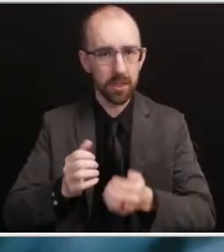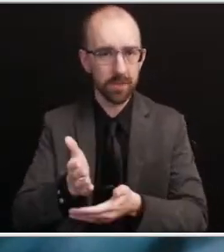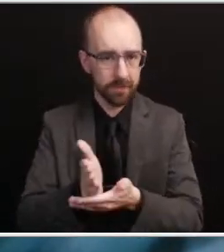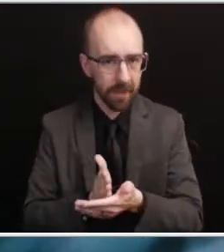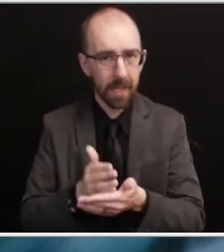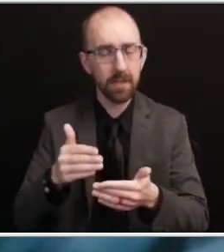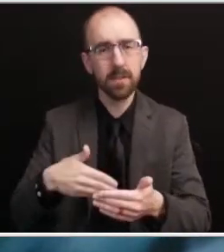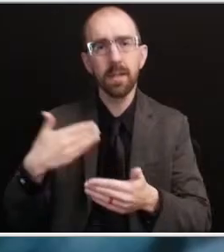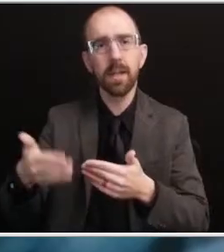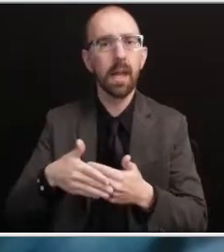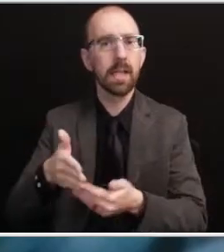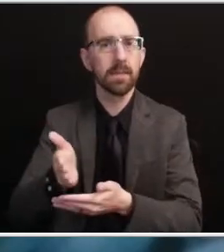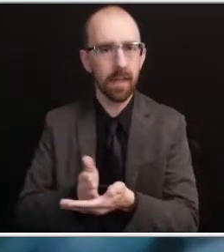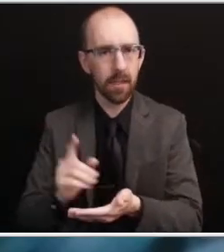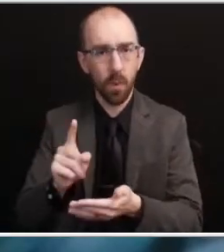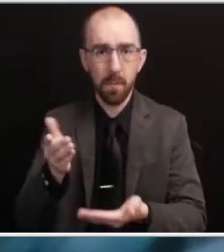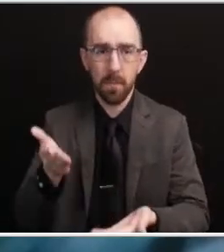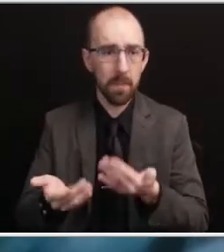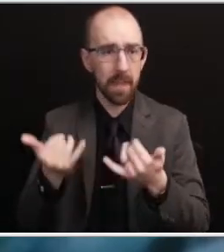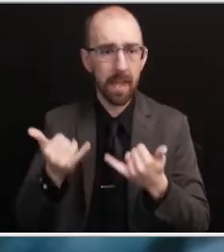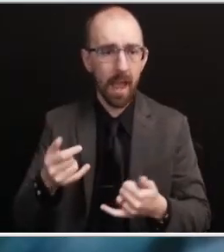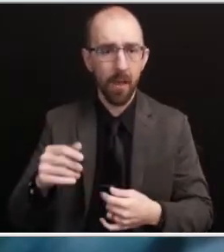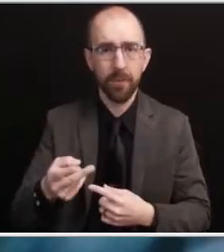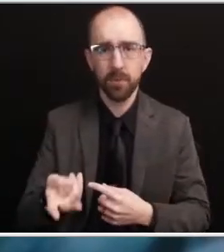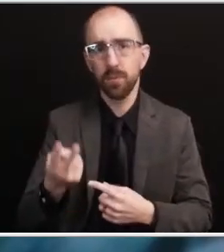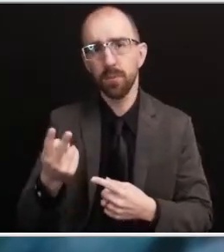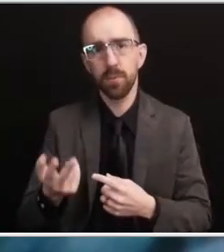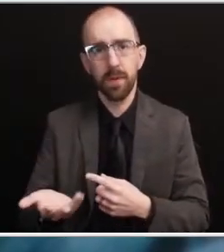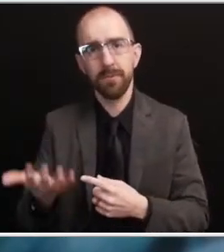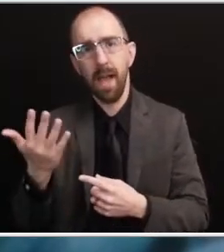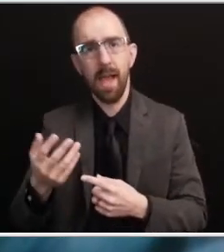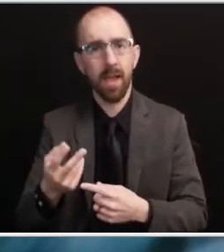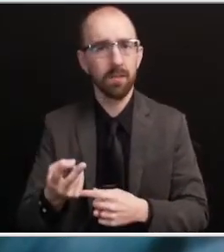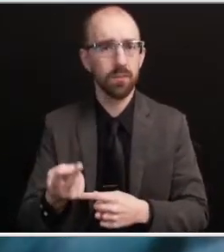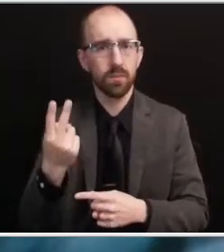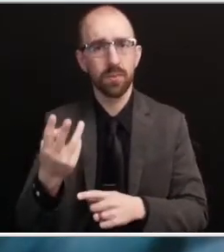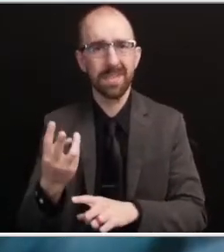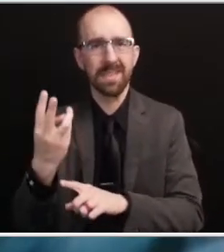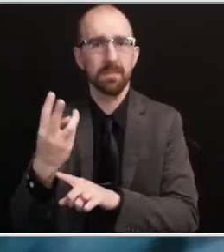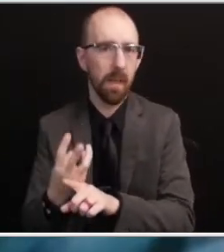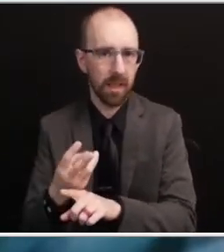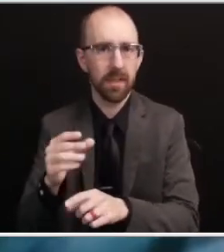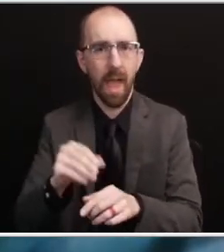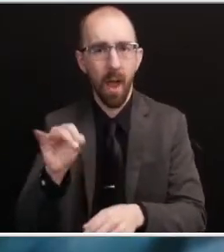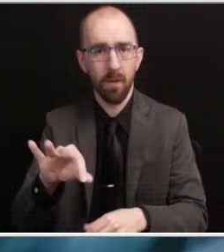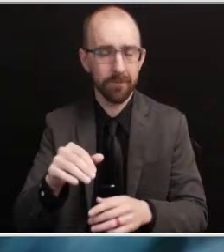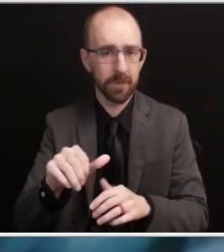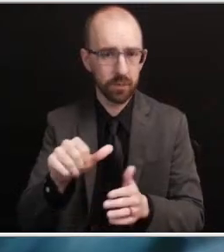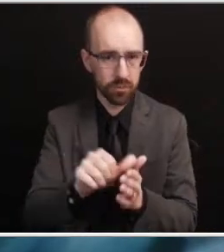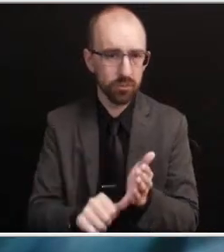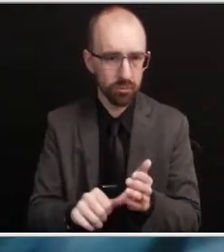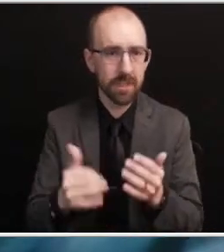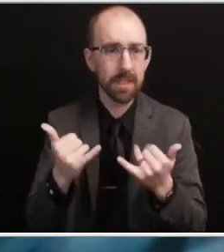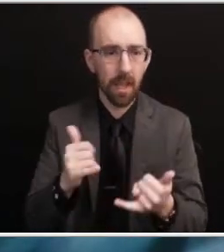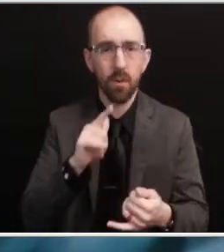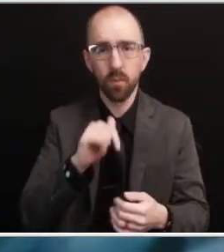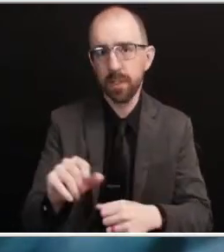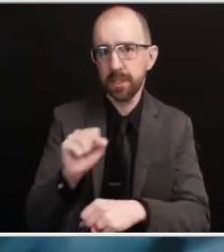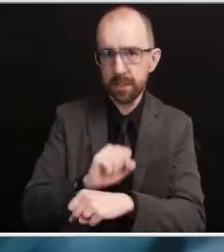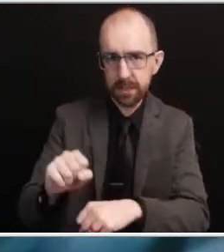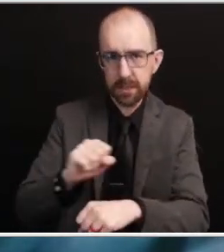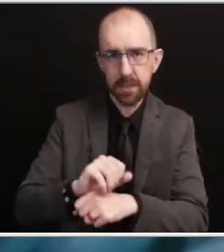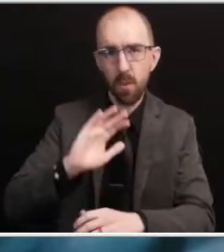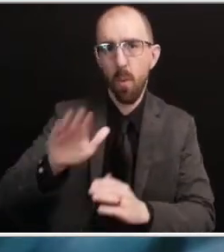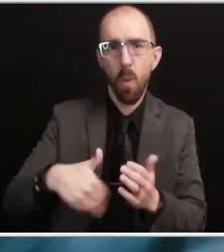next phase where maybe now they're like 2 to 5 or 2 to 6 months out of surgery, and now we're really working the